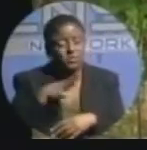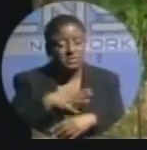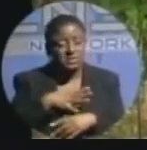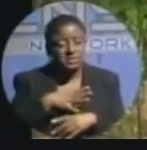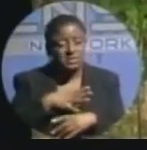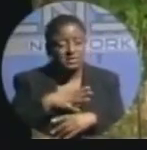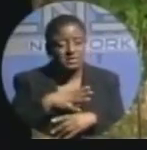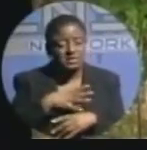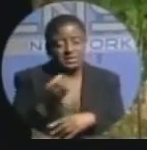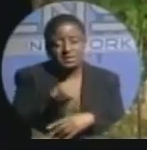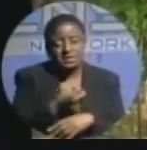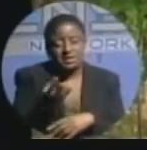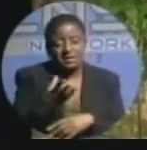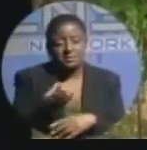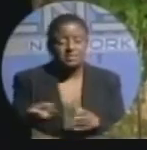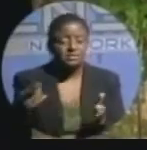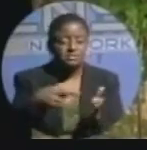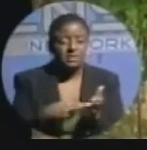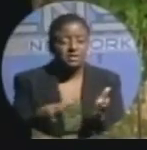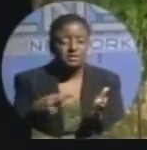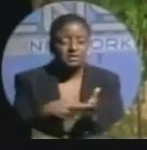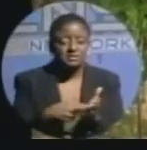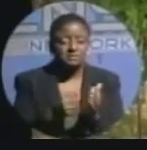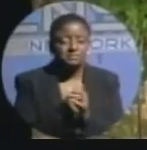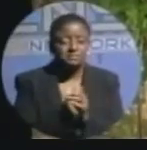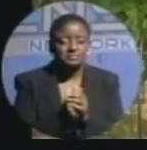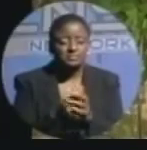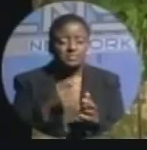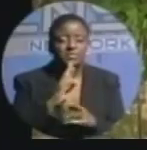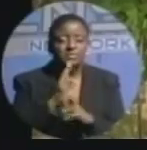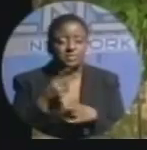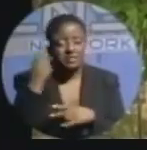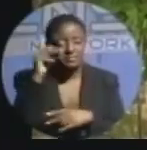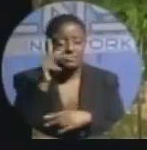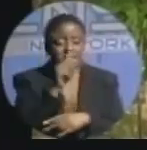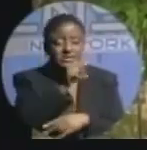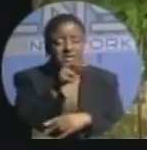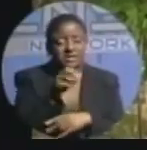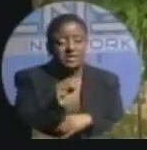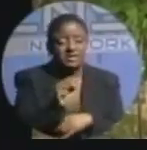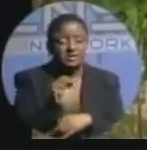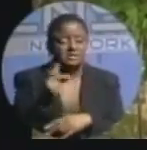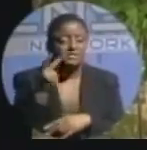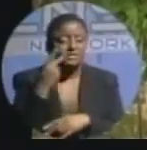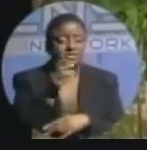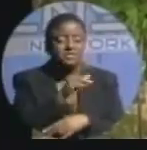gambling activities on a regular basis. Reporting for ZNS News Network, I'm Charisma Robinson.